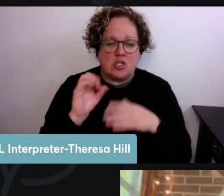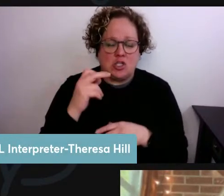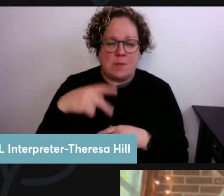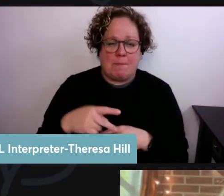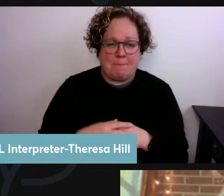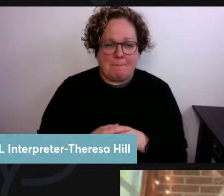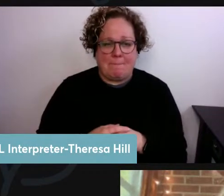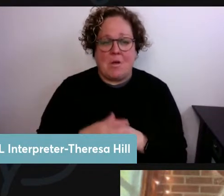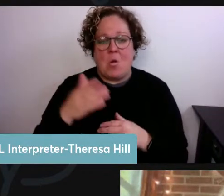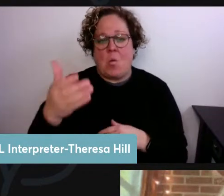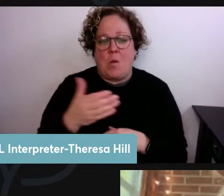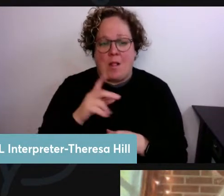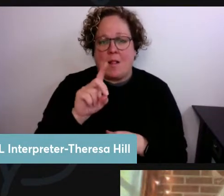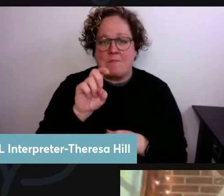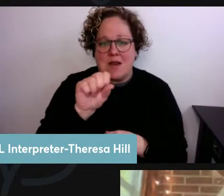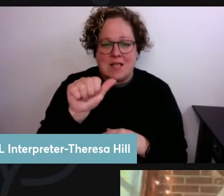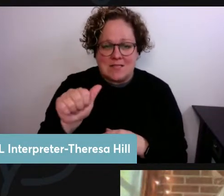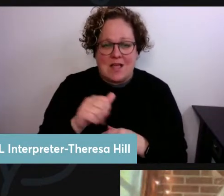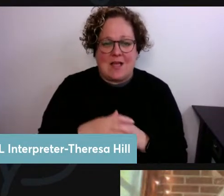Welcome, Dessa.